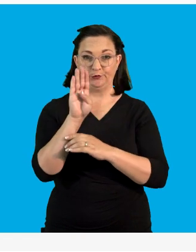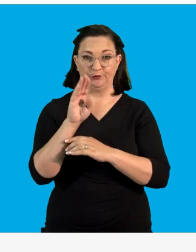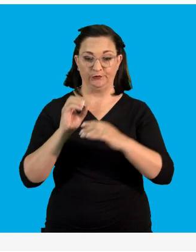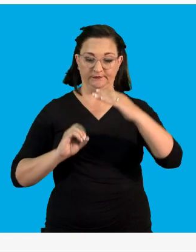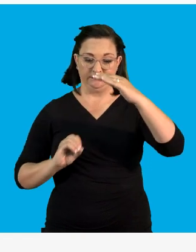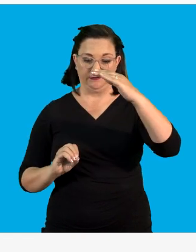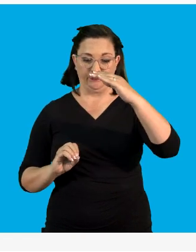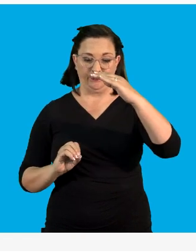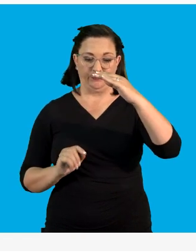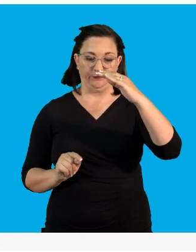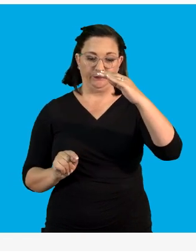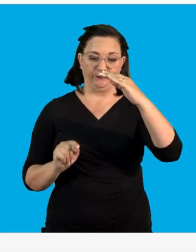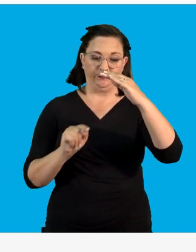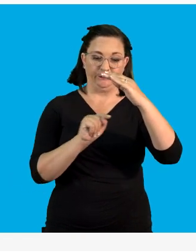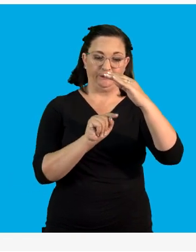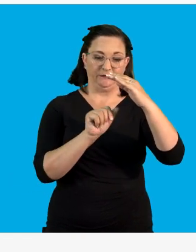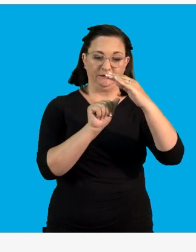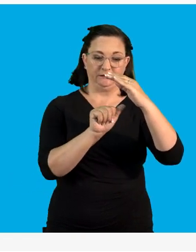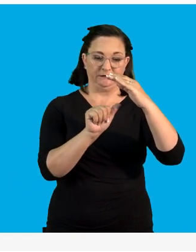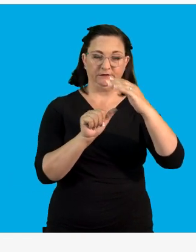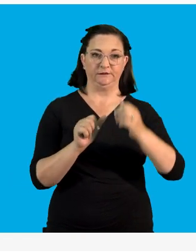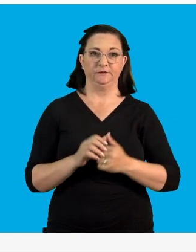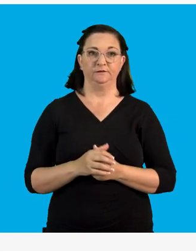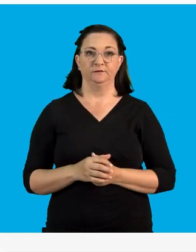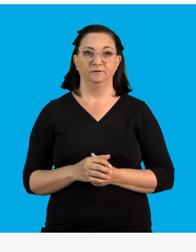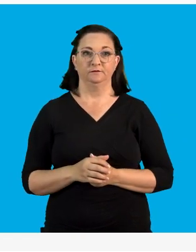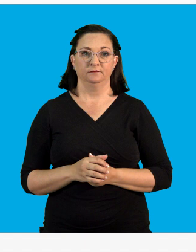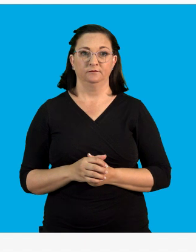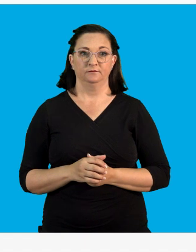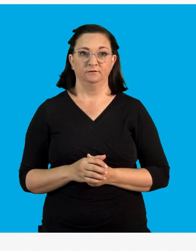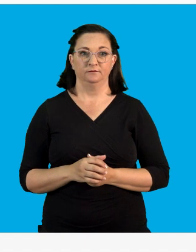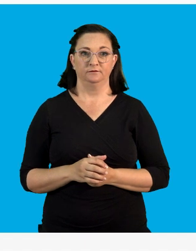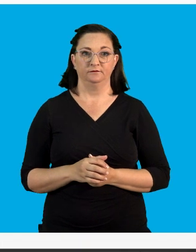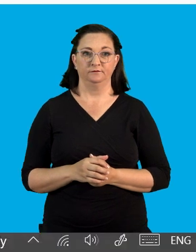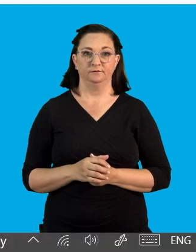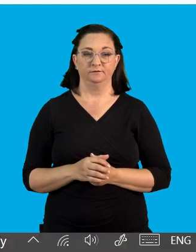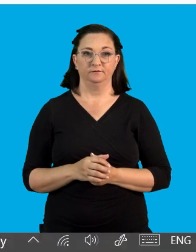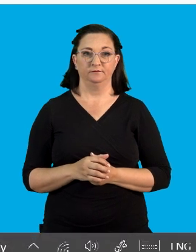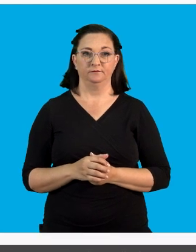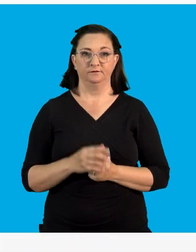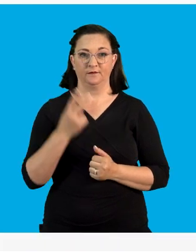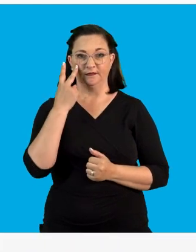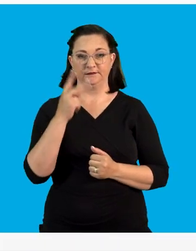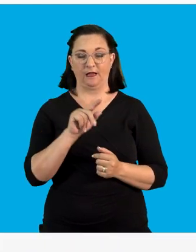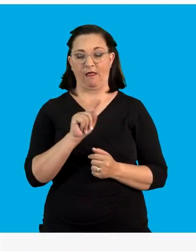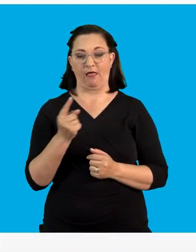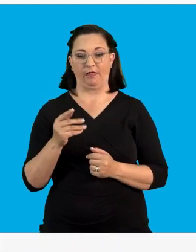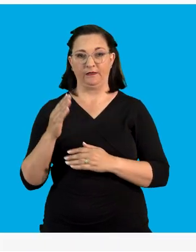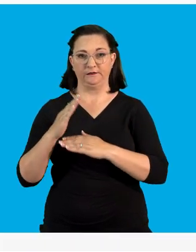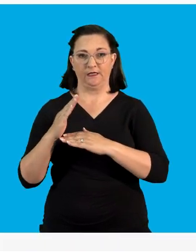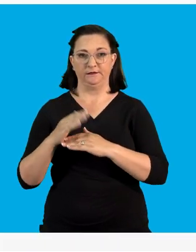from 0 to 66 degrees. And let's move it to the other side and see.